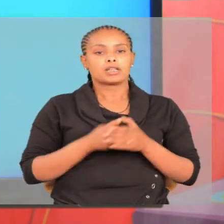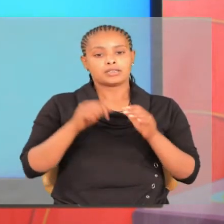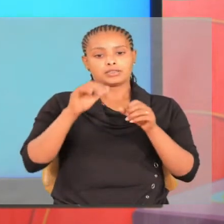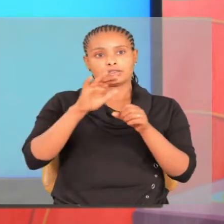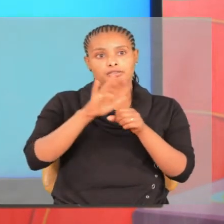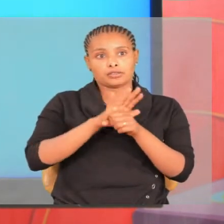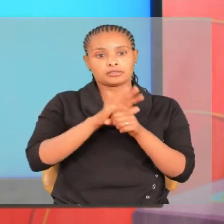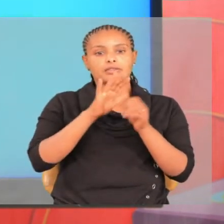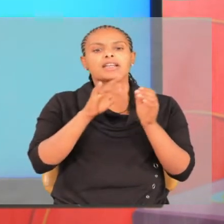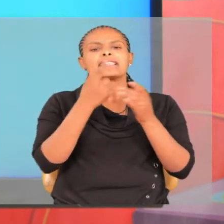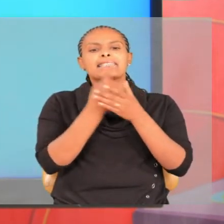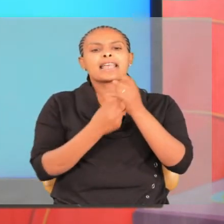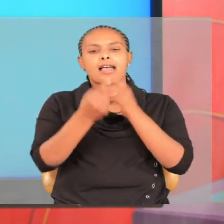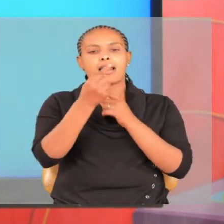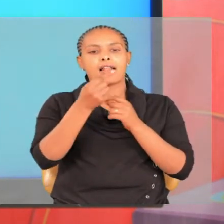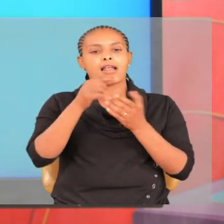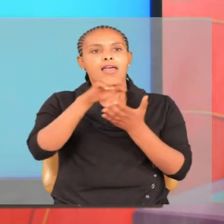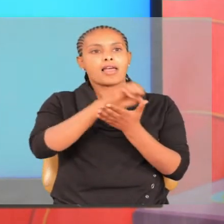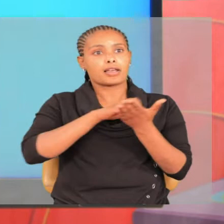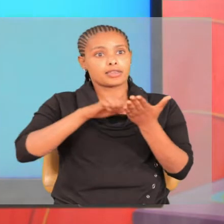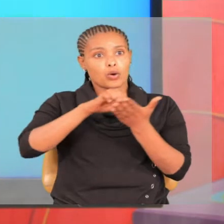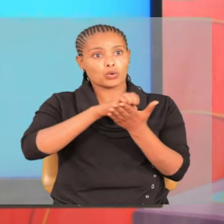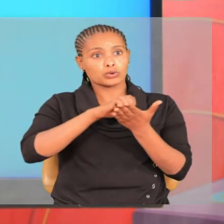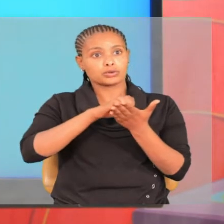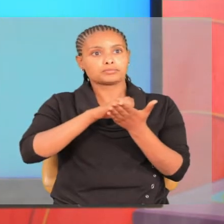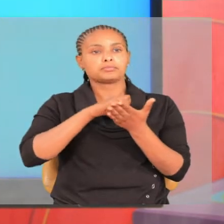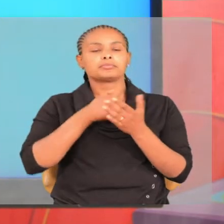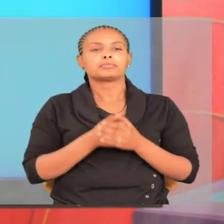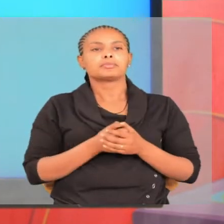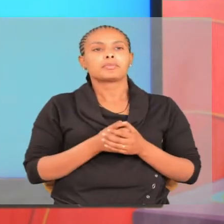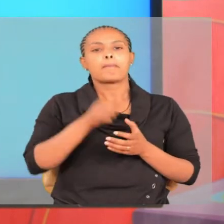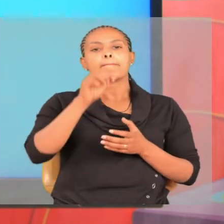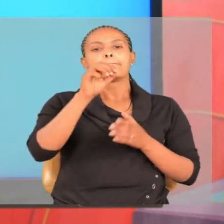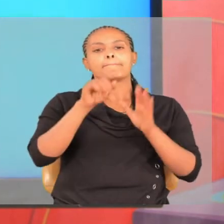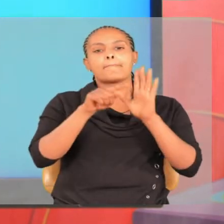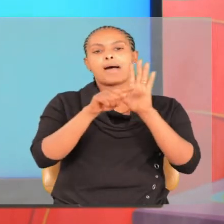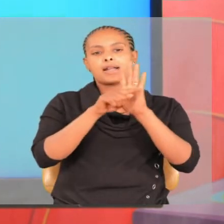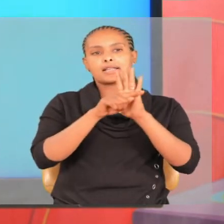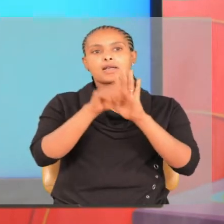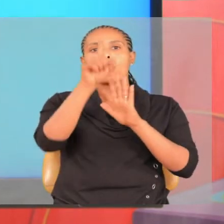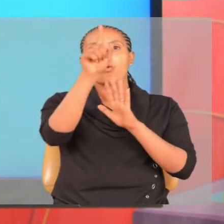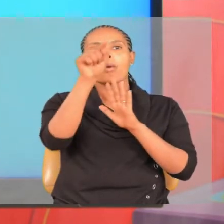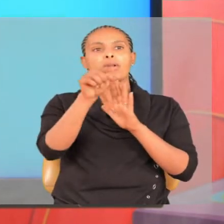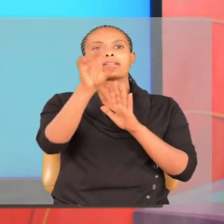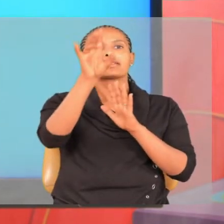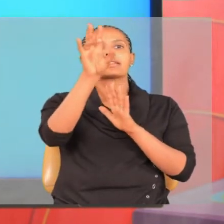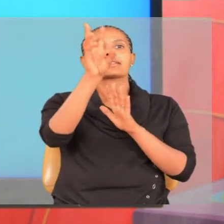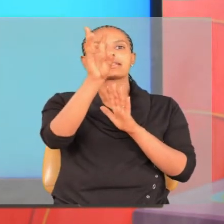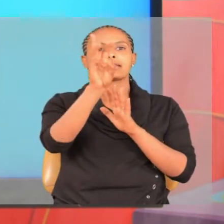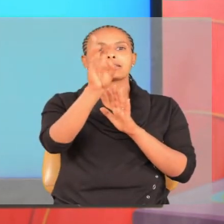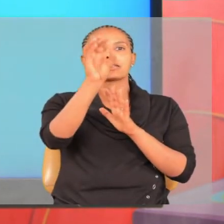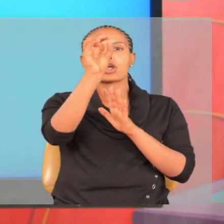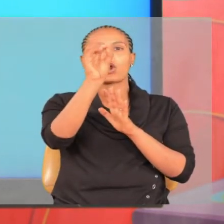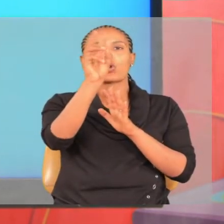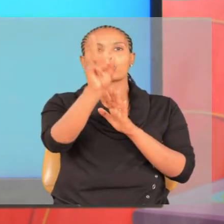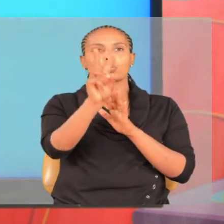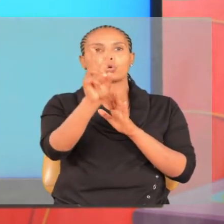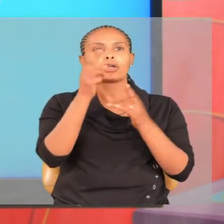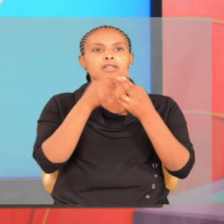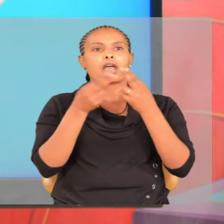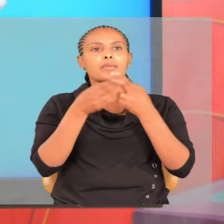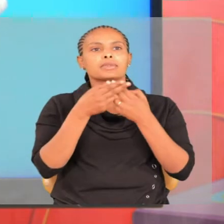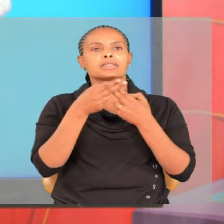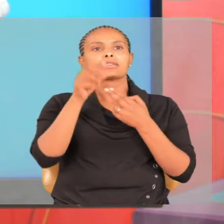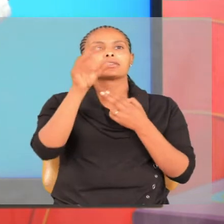Charge on a single electron is found to be minus 1.602 times 10 raised to